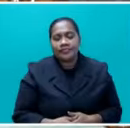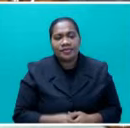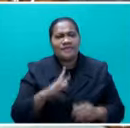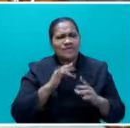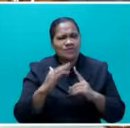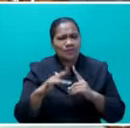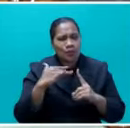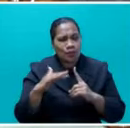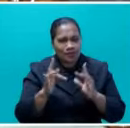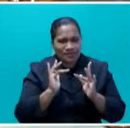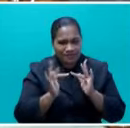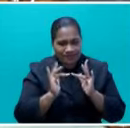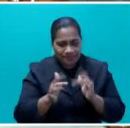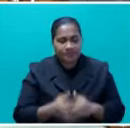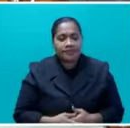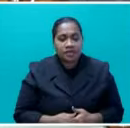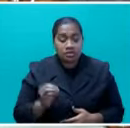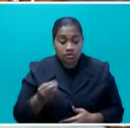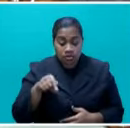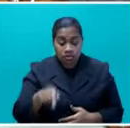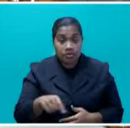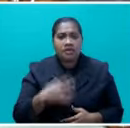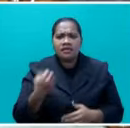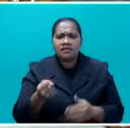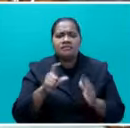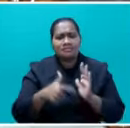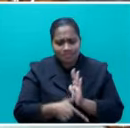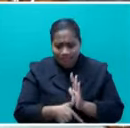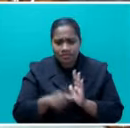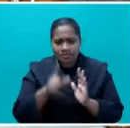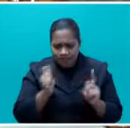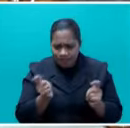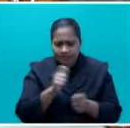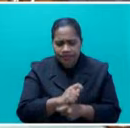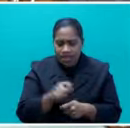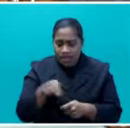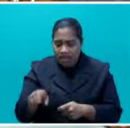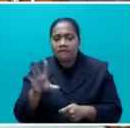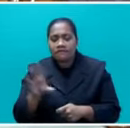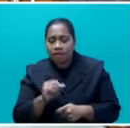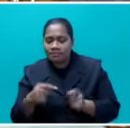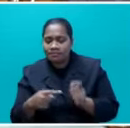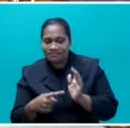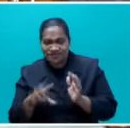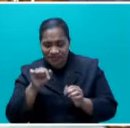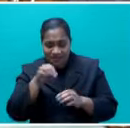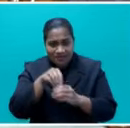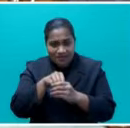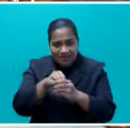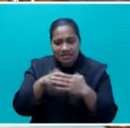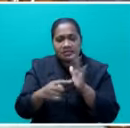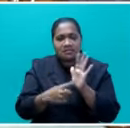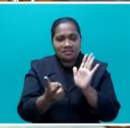all broadcasters have sufficient time to transition from the analog to digital television platform, and the administrative measures are also being put in